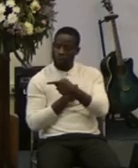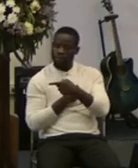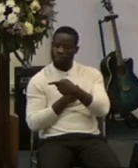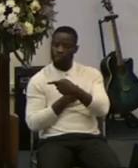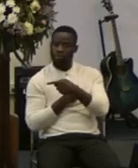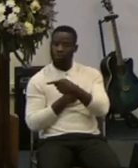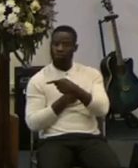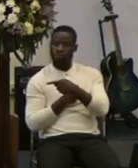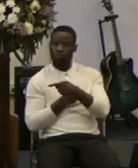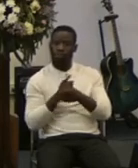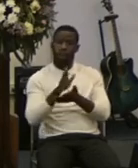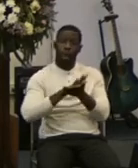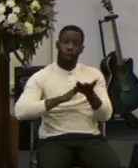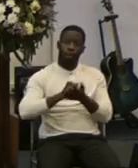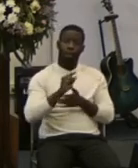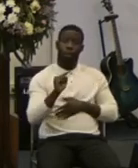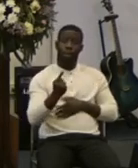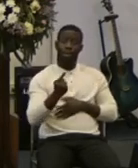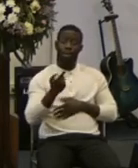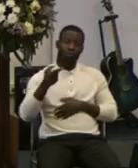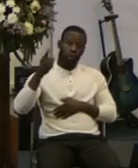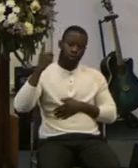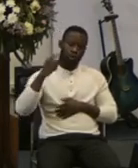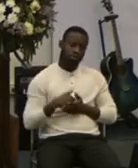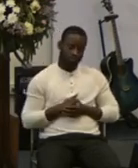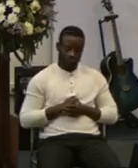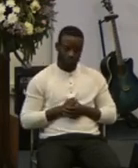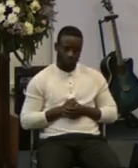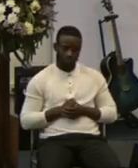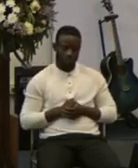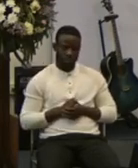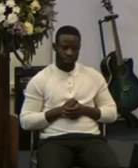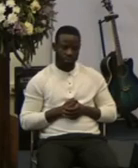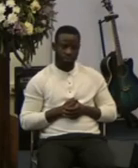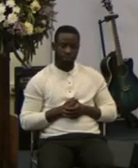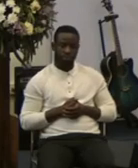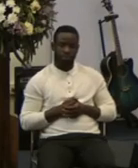are, the Holy One of God. So you see all these